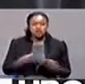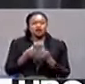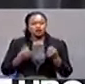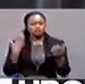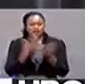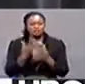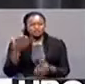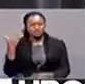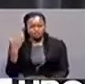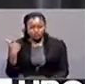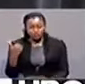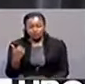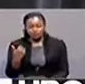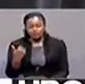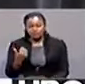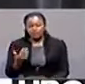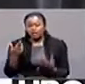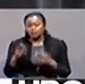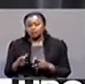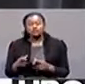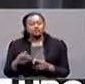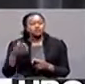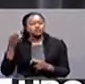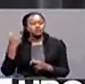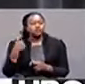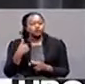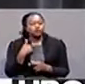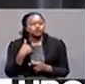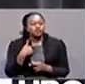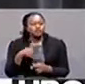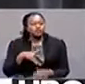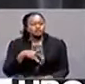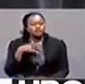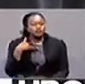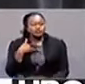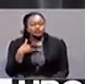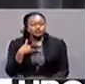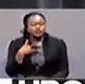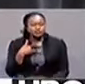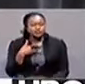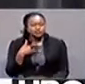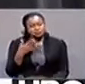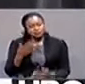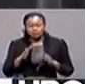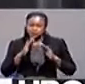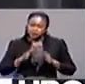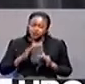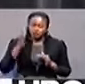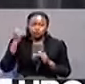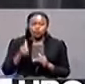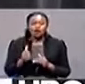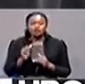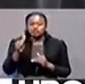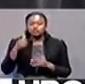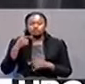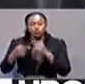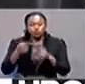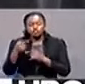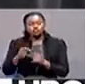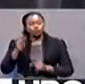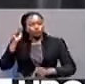days, I was comforted, because he was also very, very